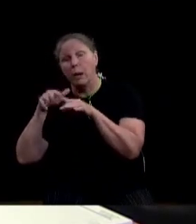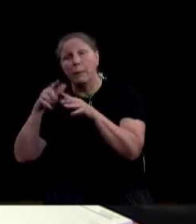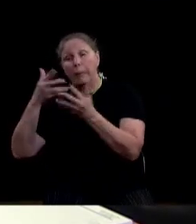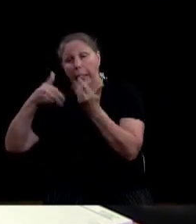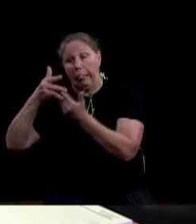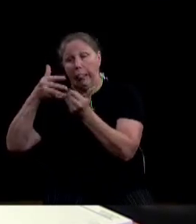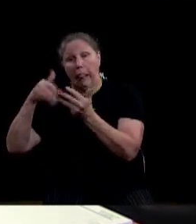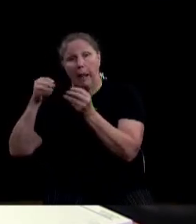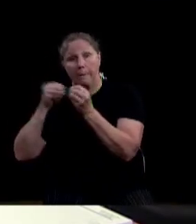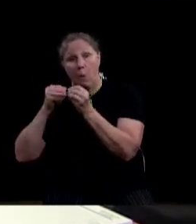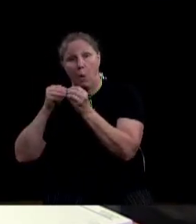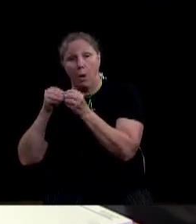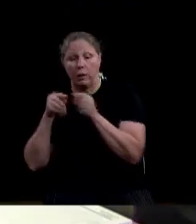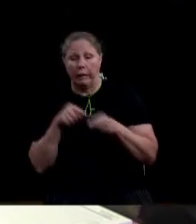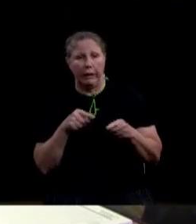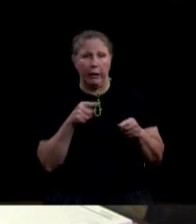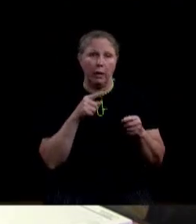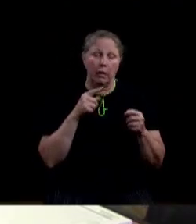And